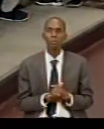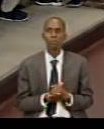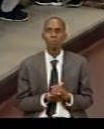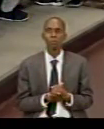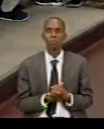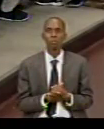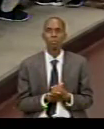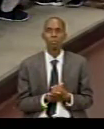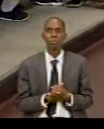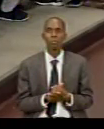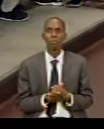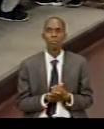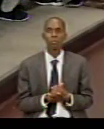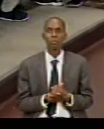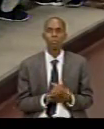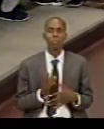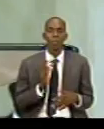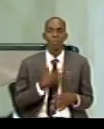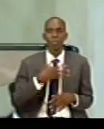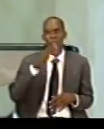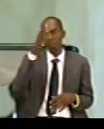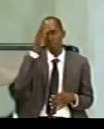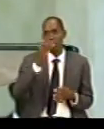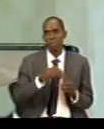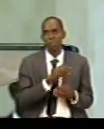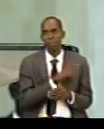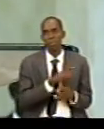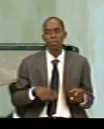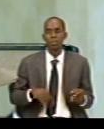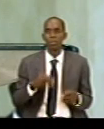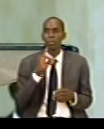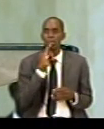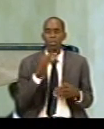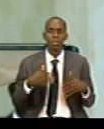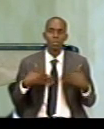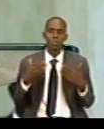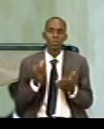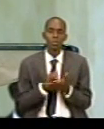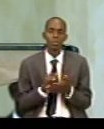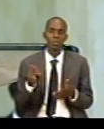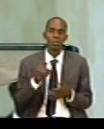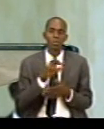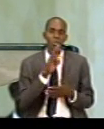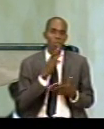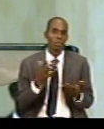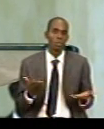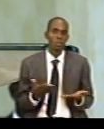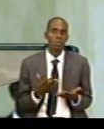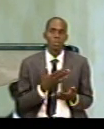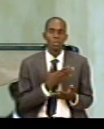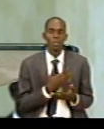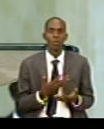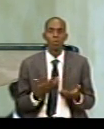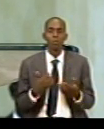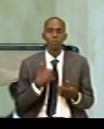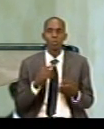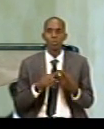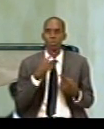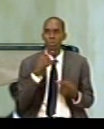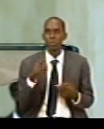Our Father in the Lord is very happy that you are here. He wants me to tell you that you should keep on